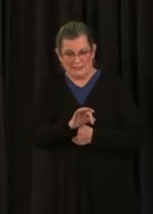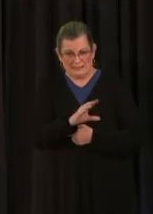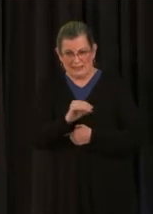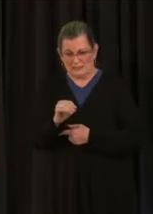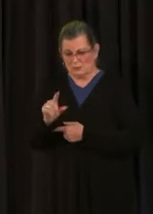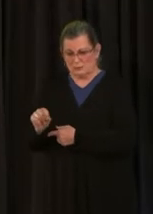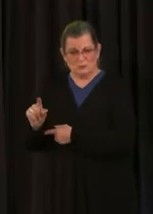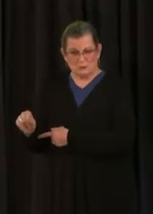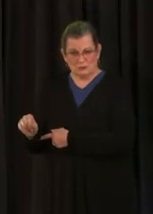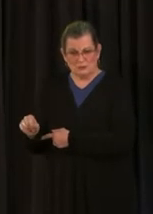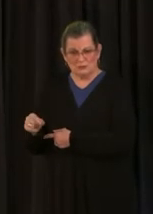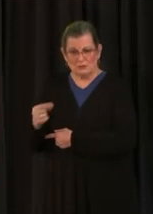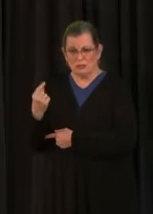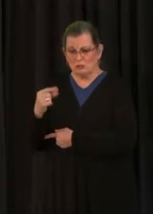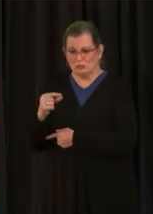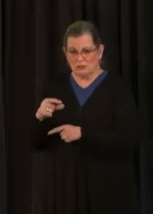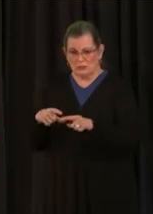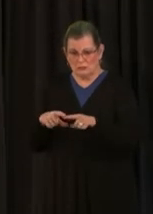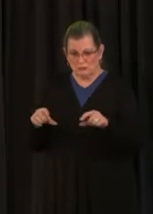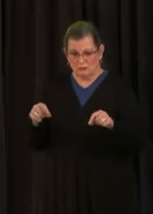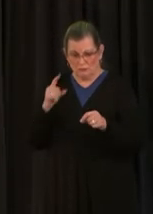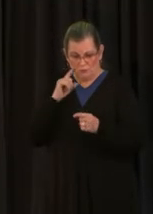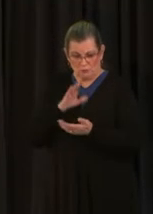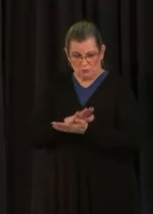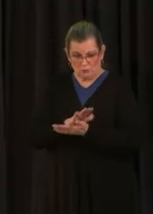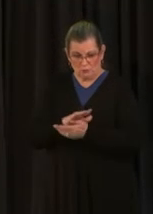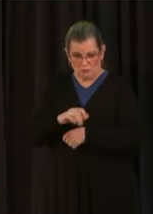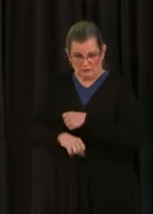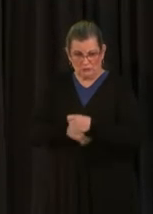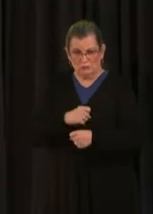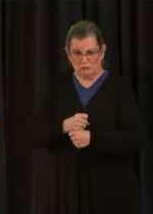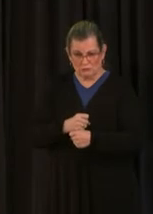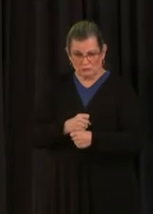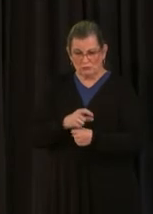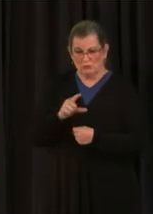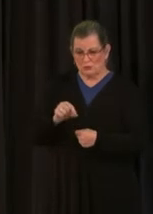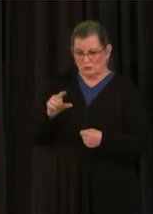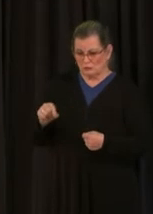was green, and for school year 2021, the card is blue.